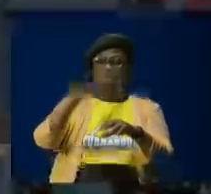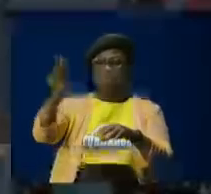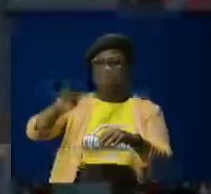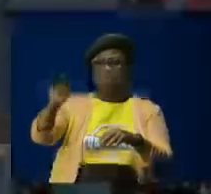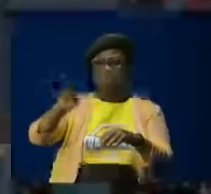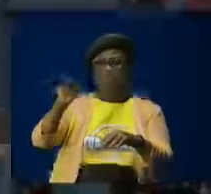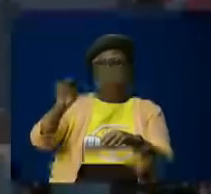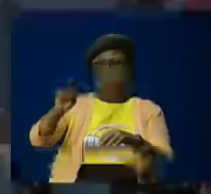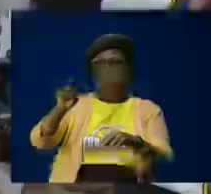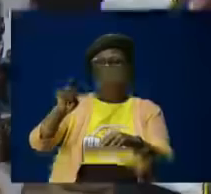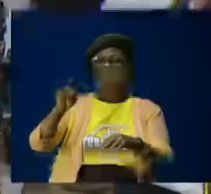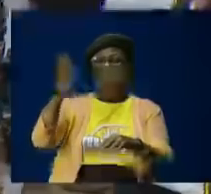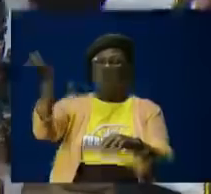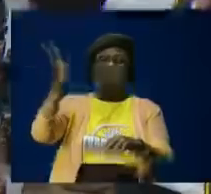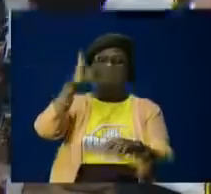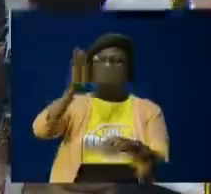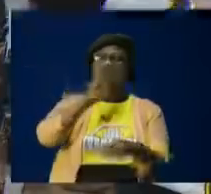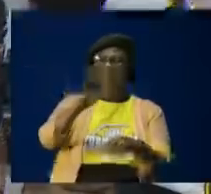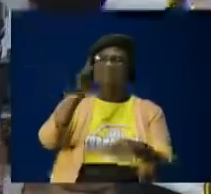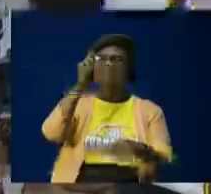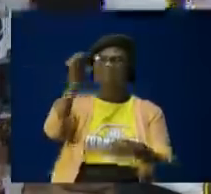there will be a testimony.